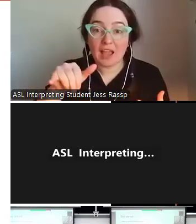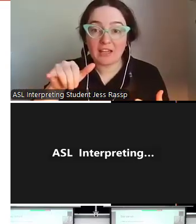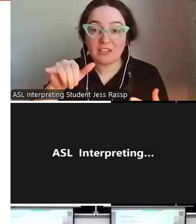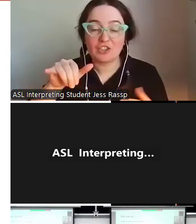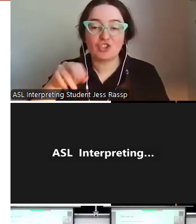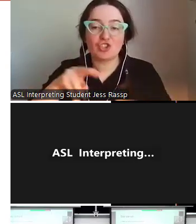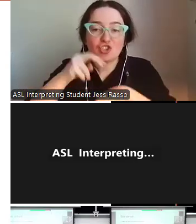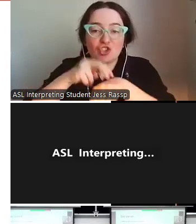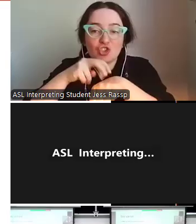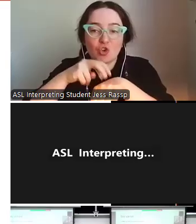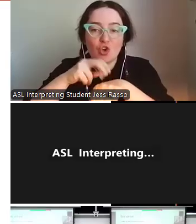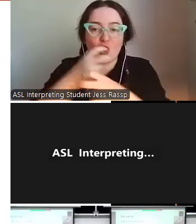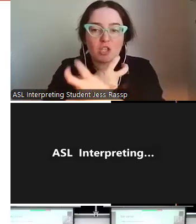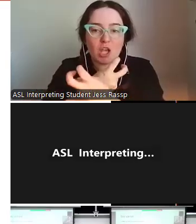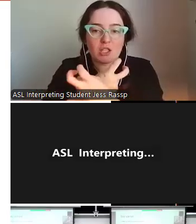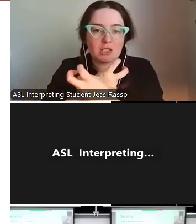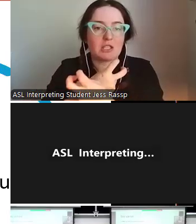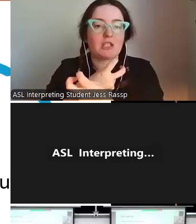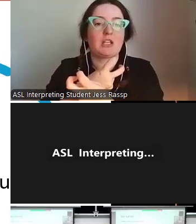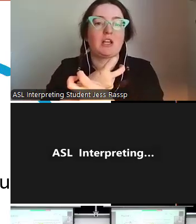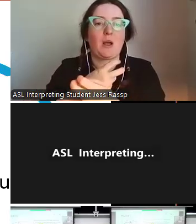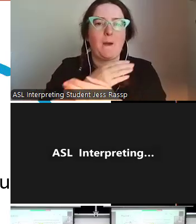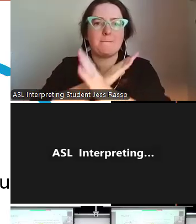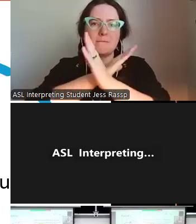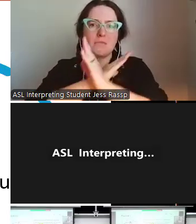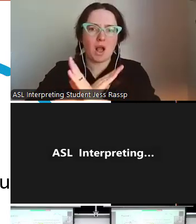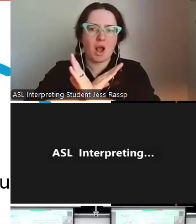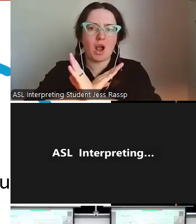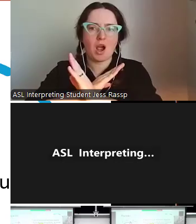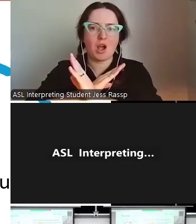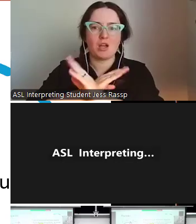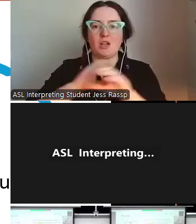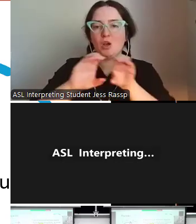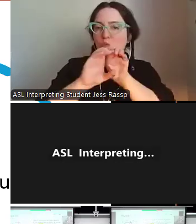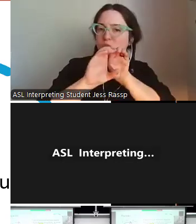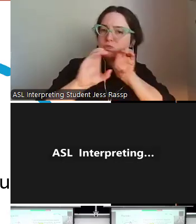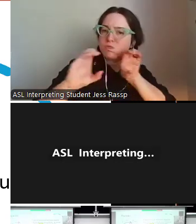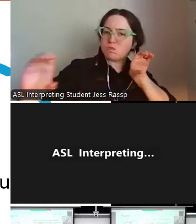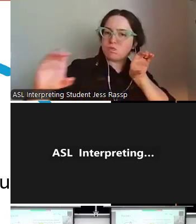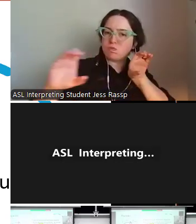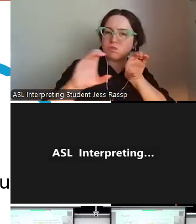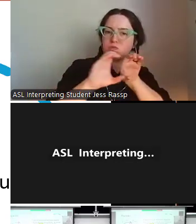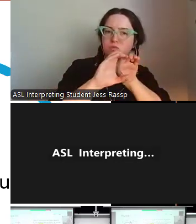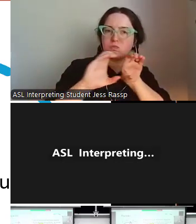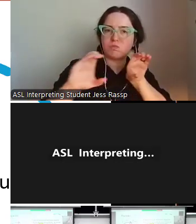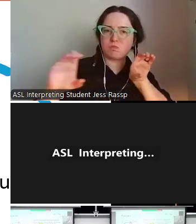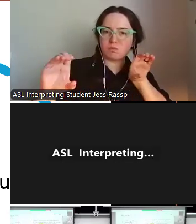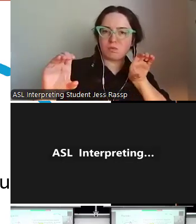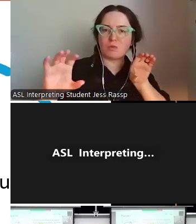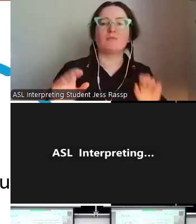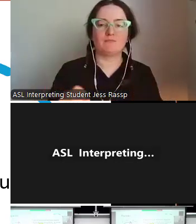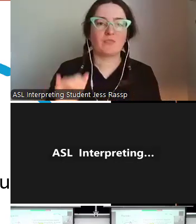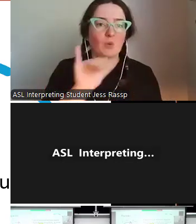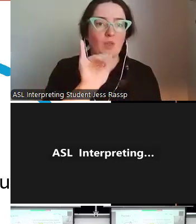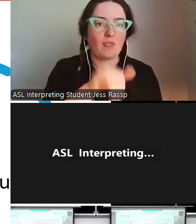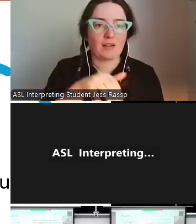And so guess what? That's what we're going to talk about. So apamine, This is a cyclic